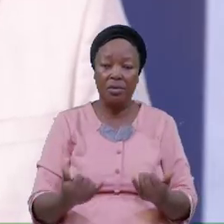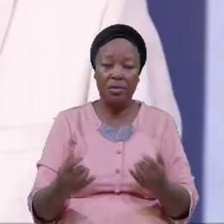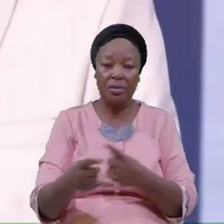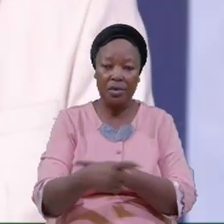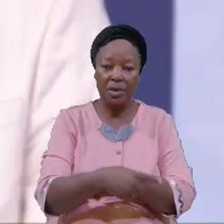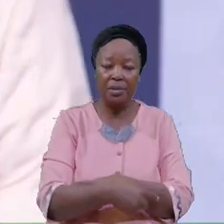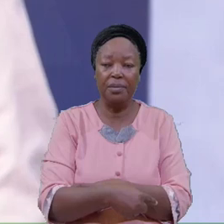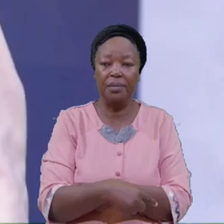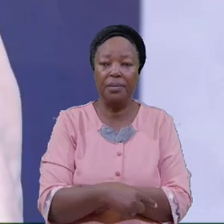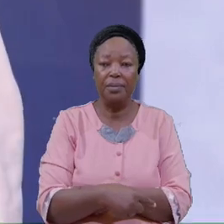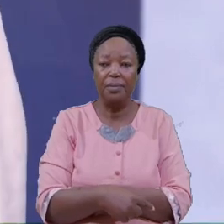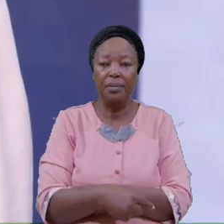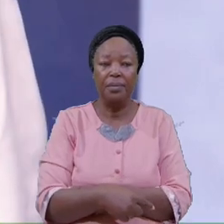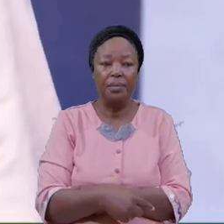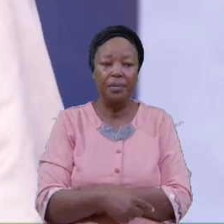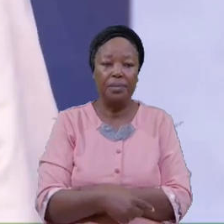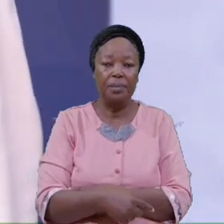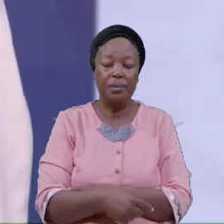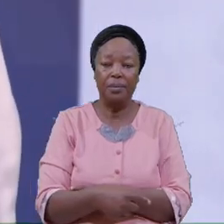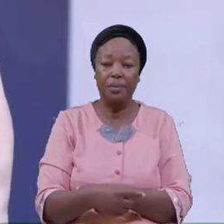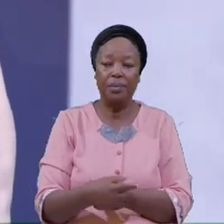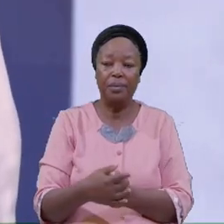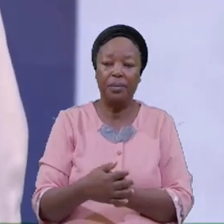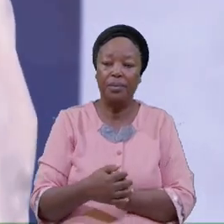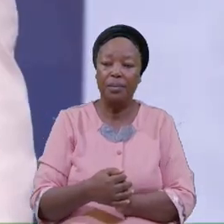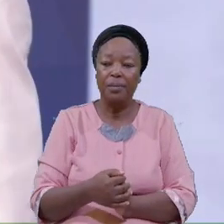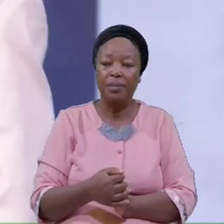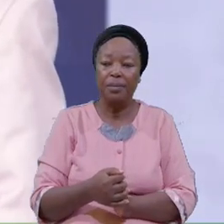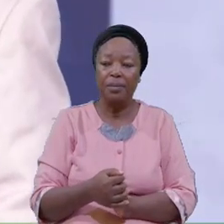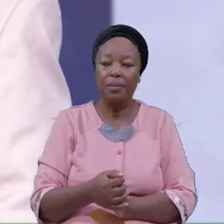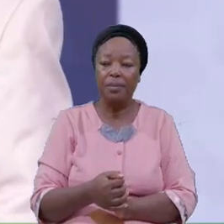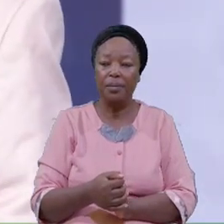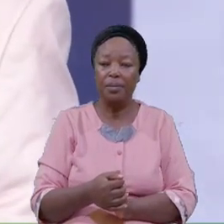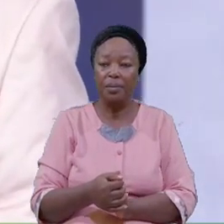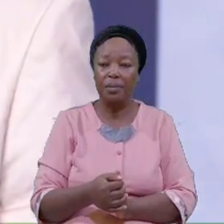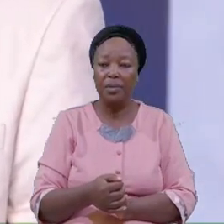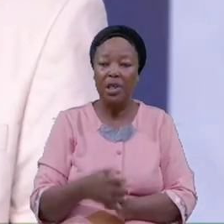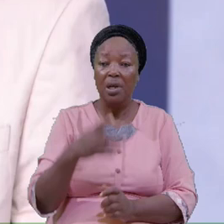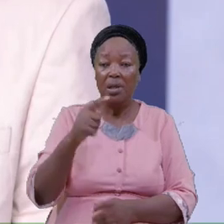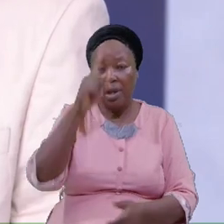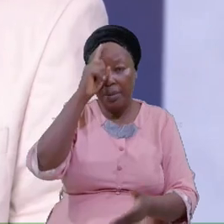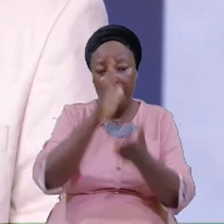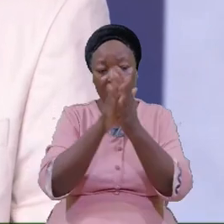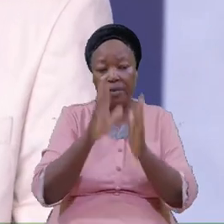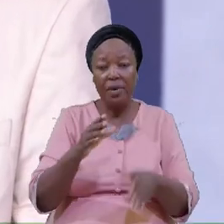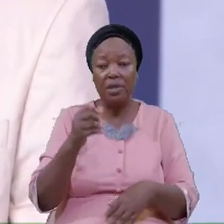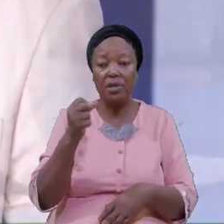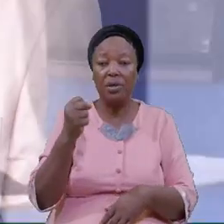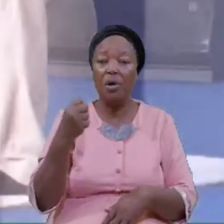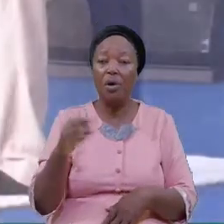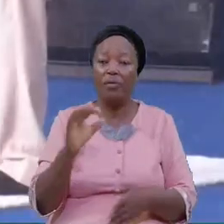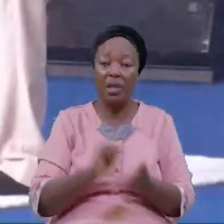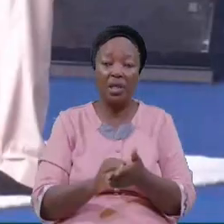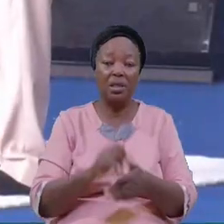les prédicateurs des temps anciens et des temps présents. The believers of that time, les croyants des temps passés,